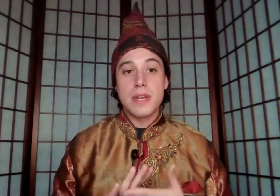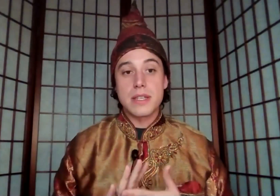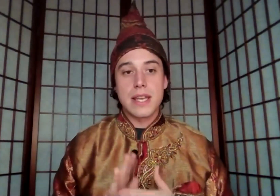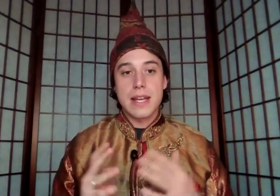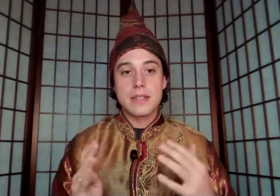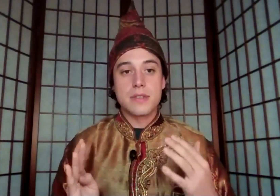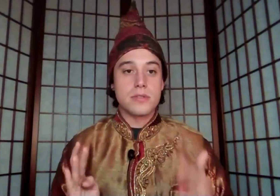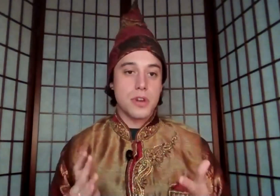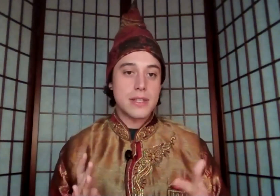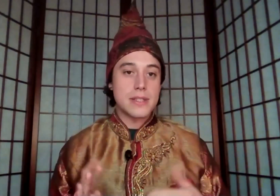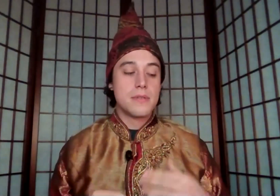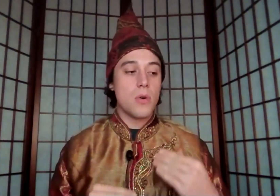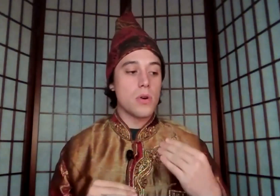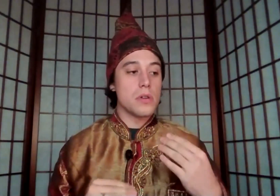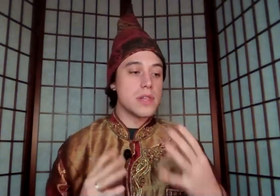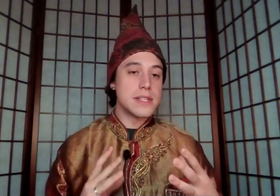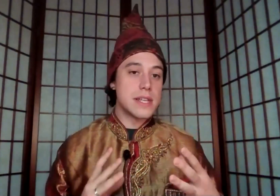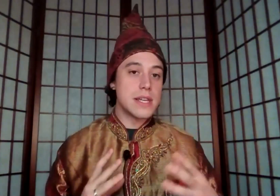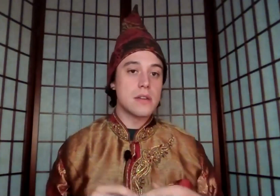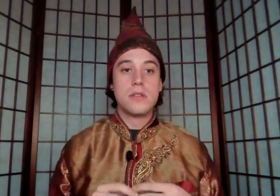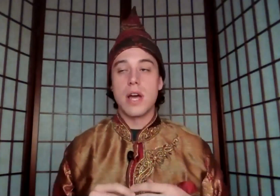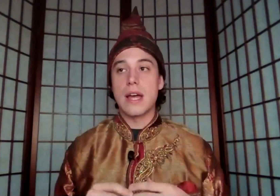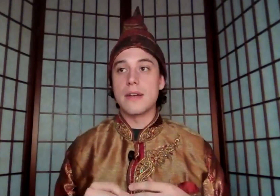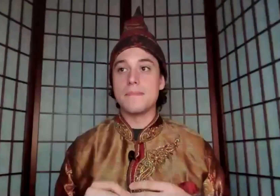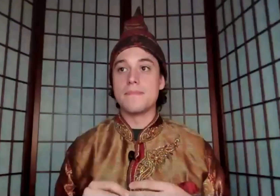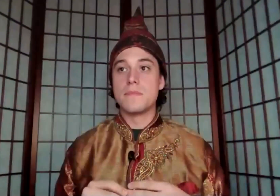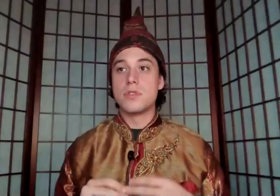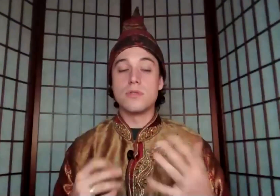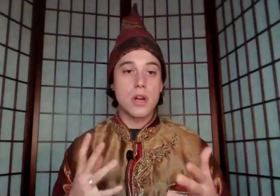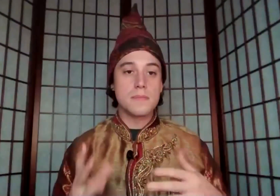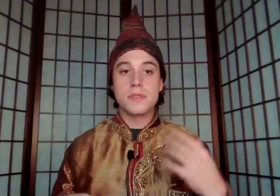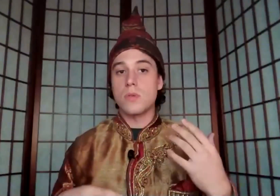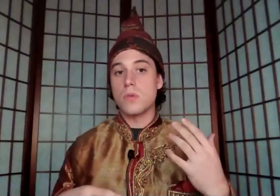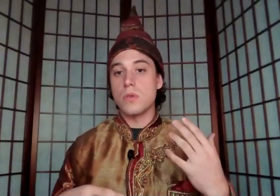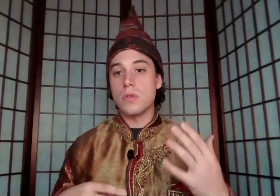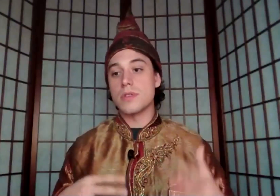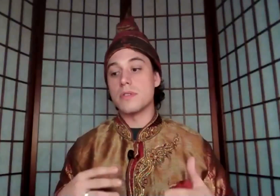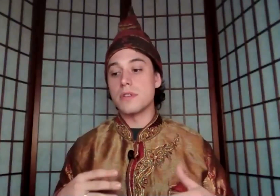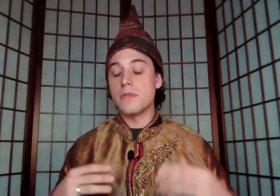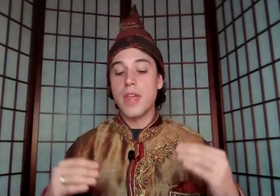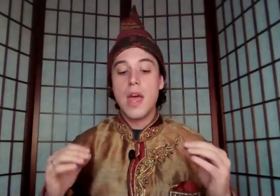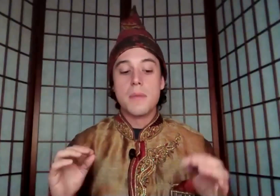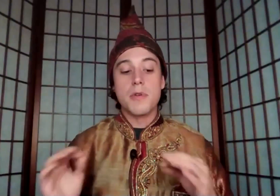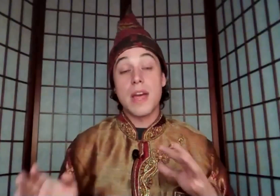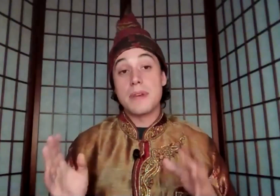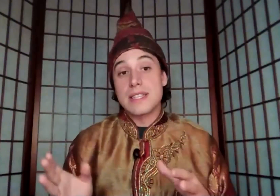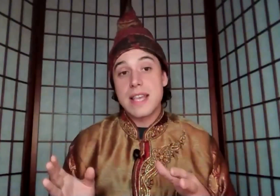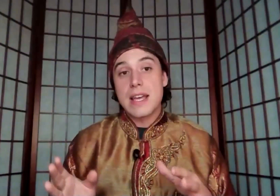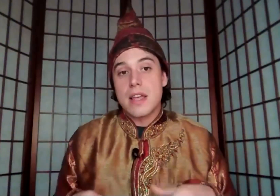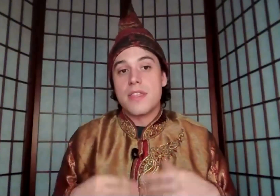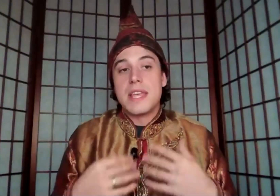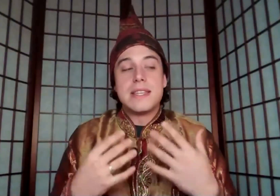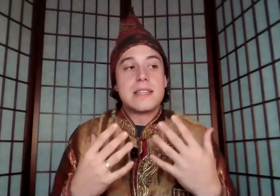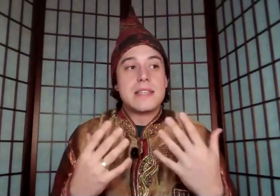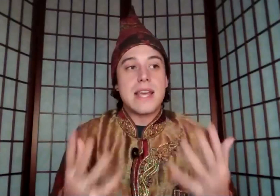way for me to connect is through trance or listening to drums or so on and so forth. But with that being